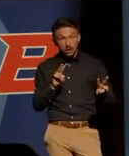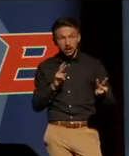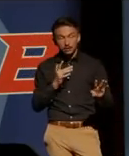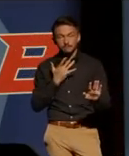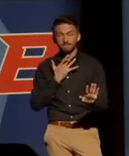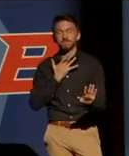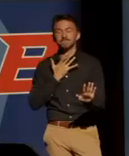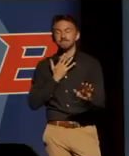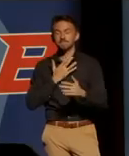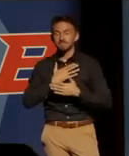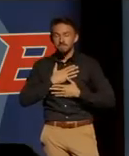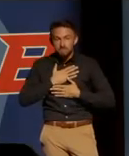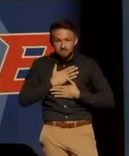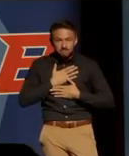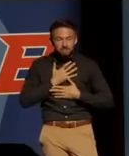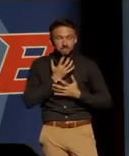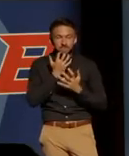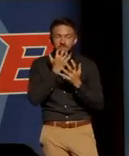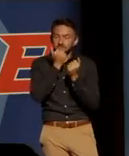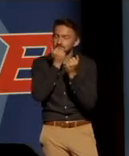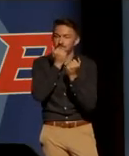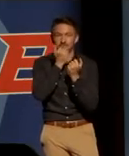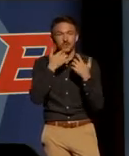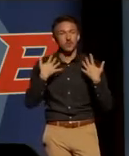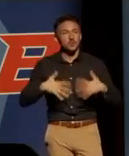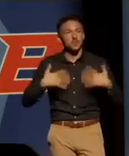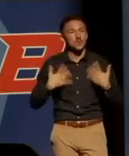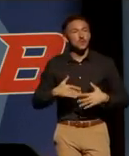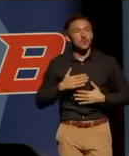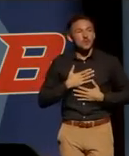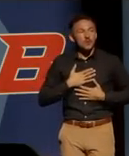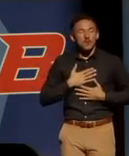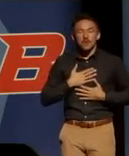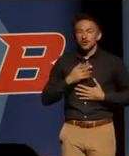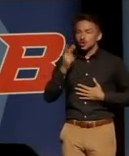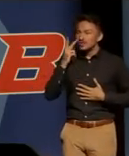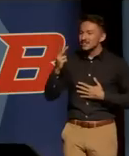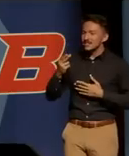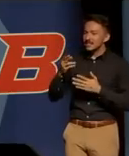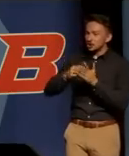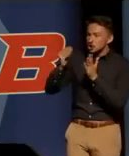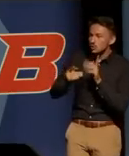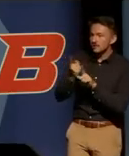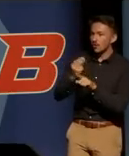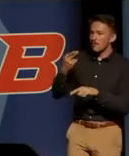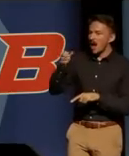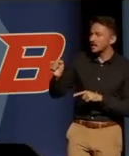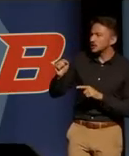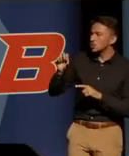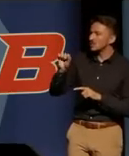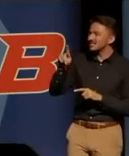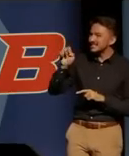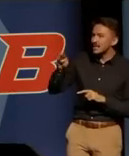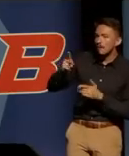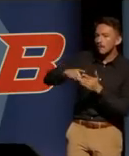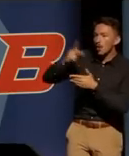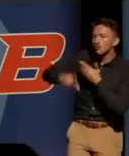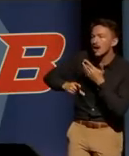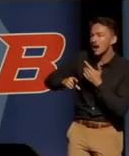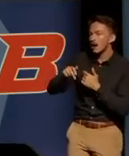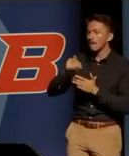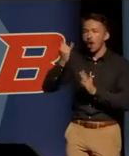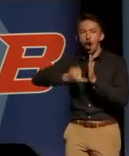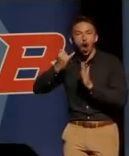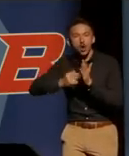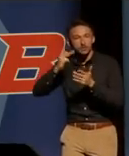future. Where when you see people that are coming over in high school STEM programs, you see people that are coming over in these arts programs